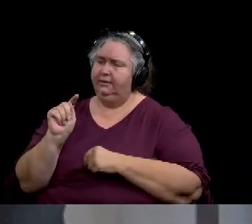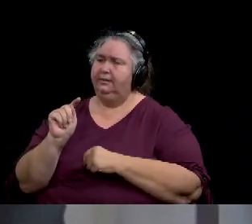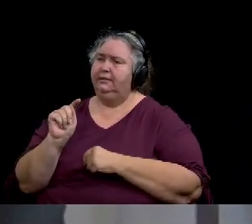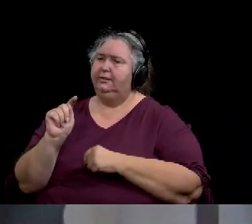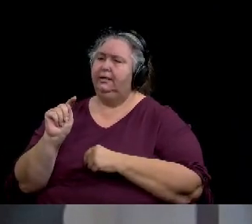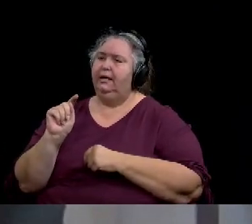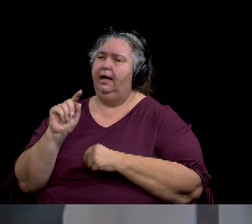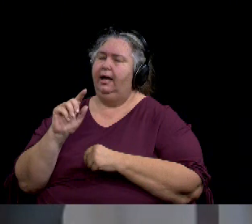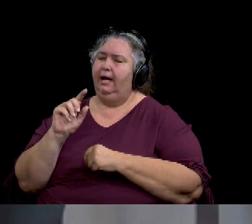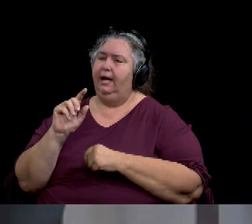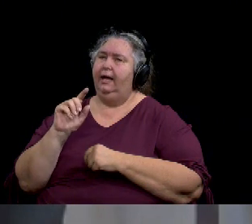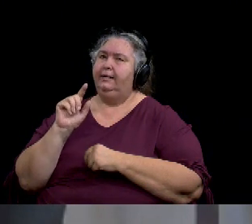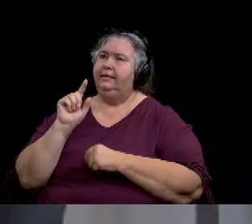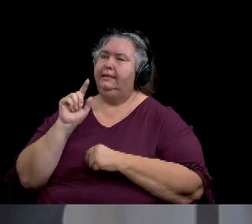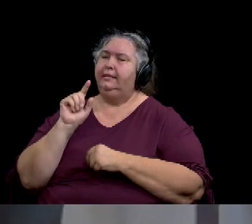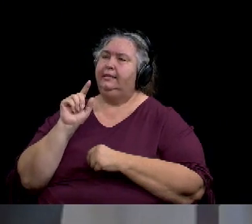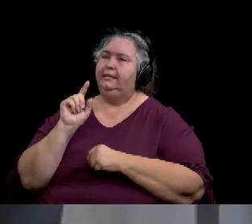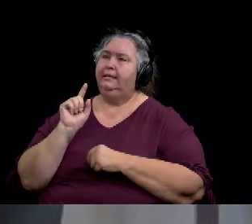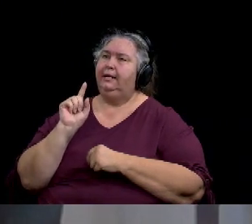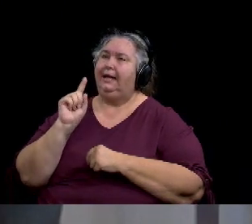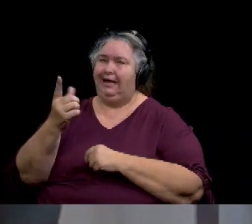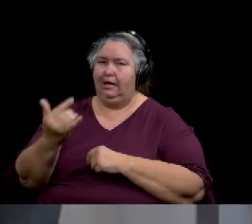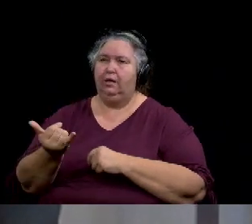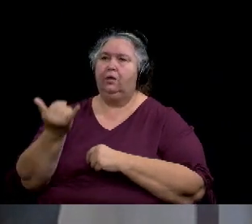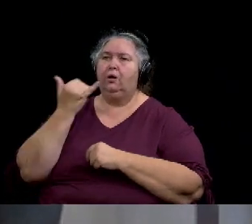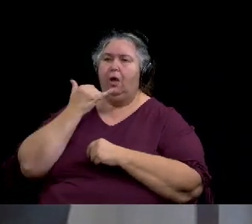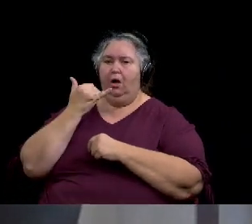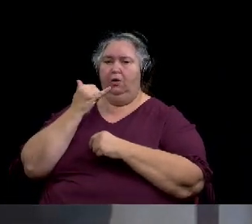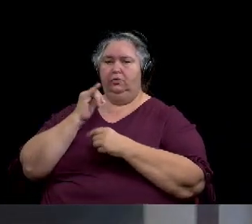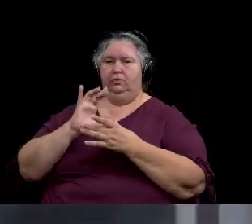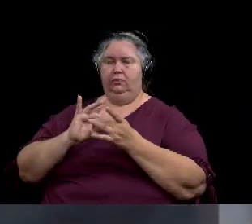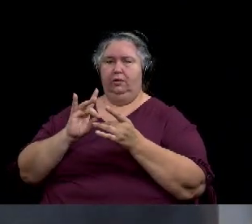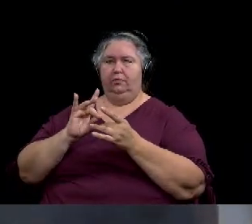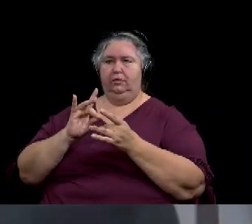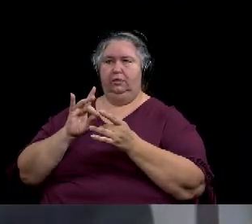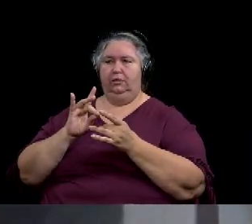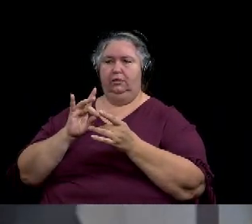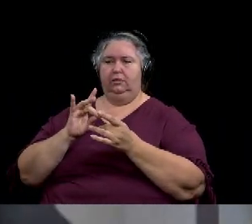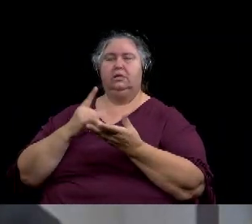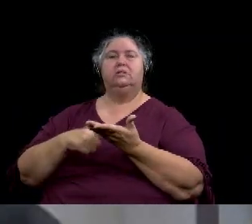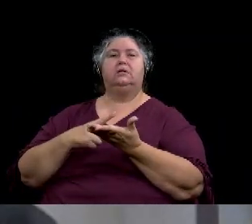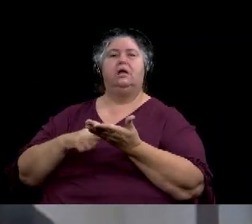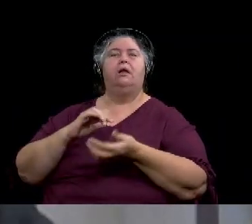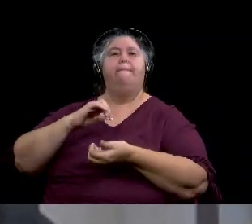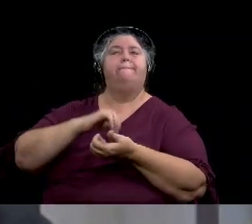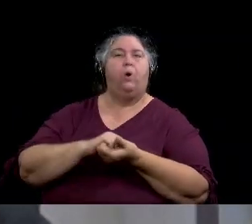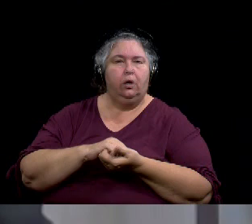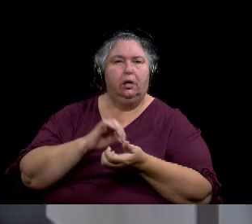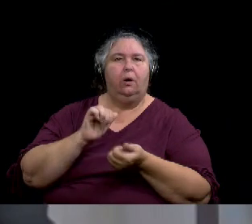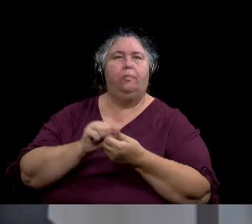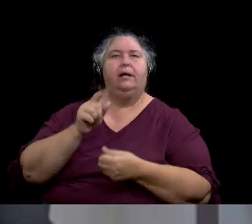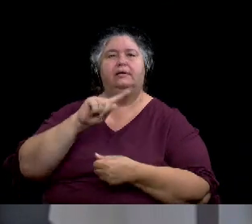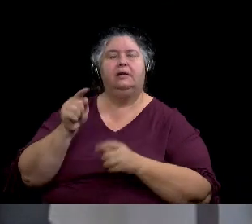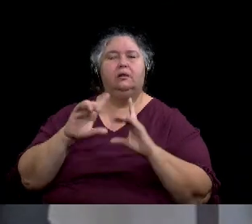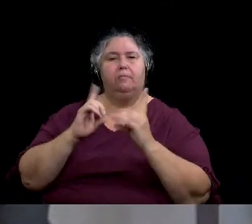And he called to talk to us about partnering with